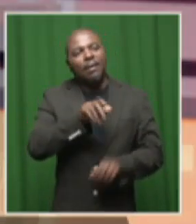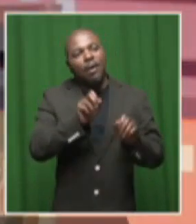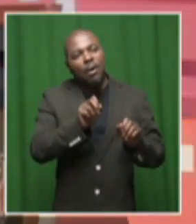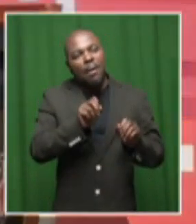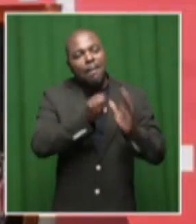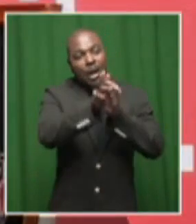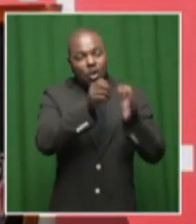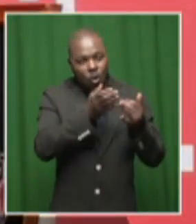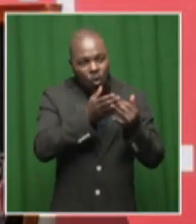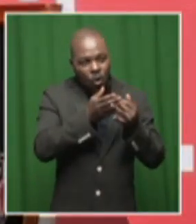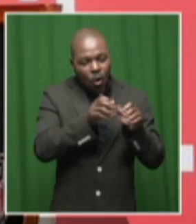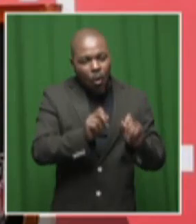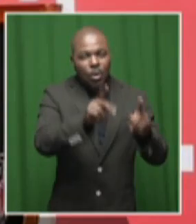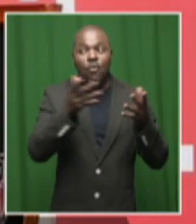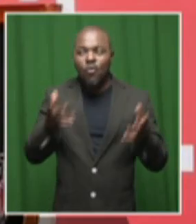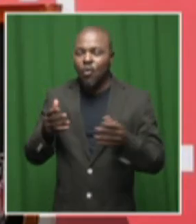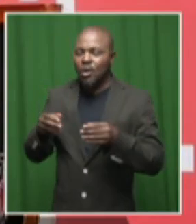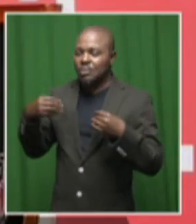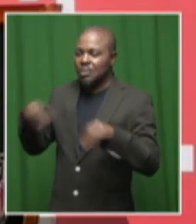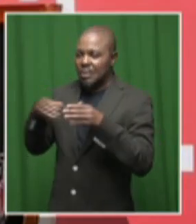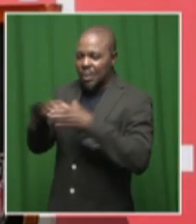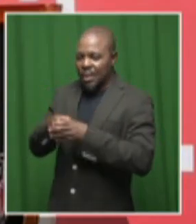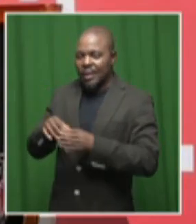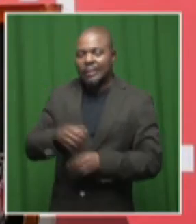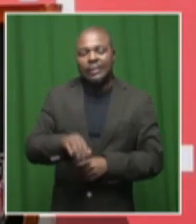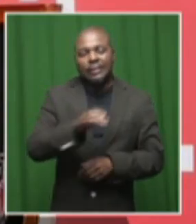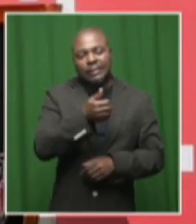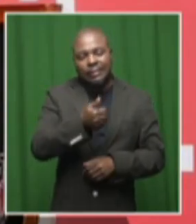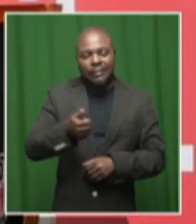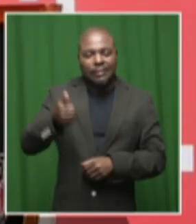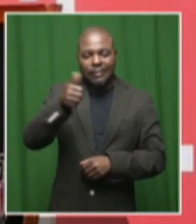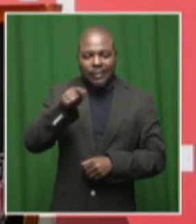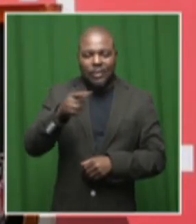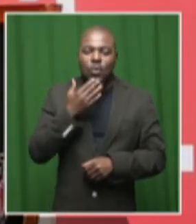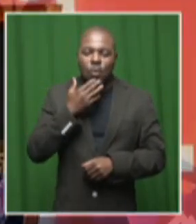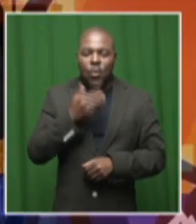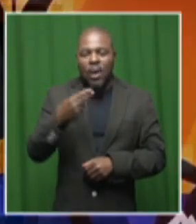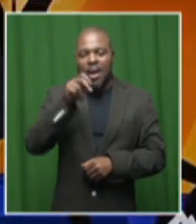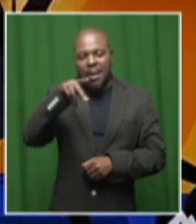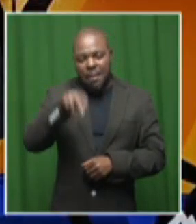opportunities for small business owners. We just spoke to the Chief Marketing Officer, Happy MaKhumalo Ngidi.